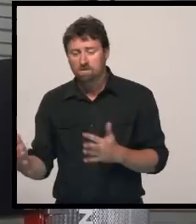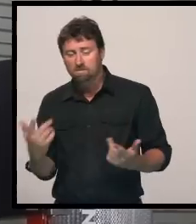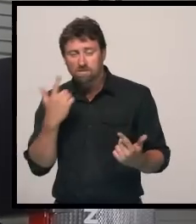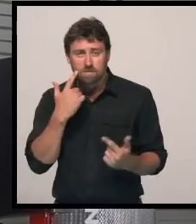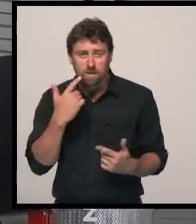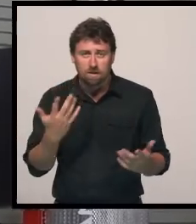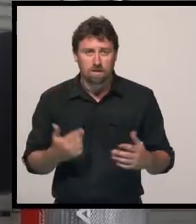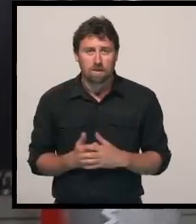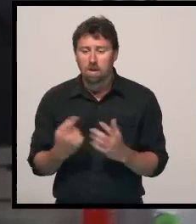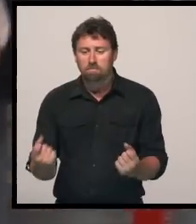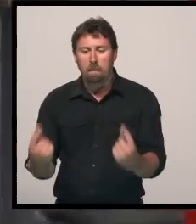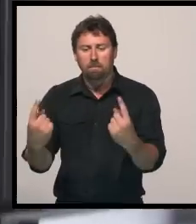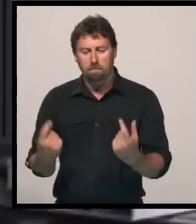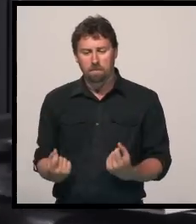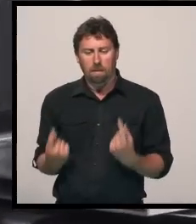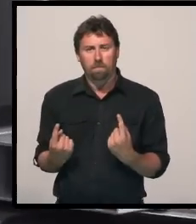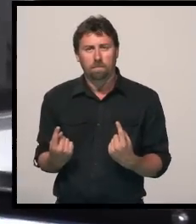Bench dogs,